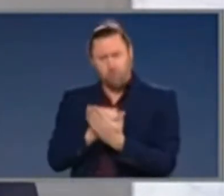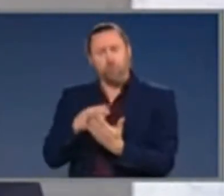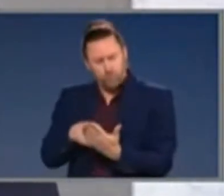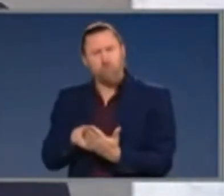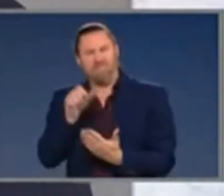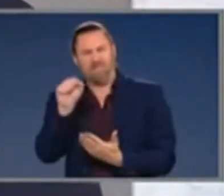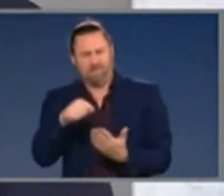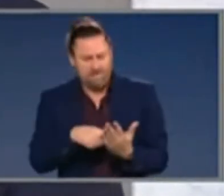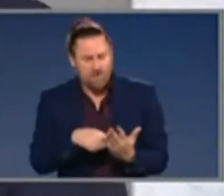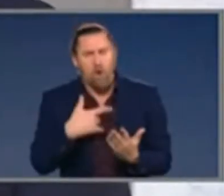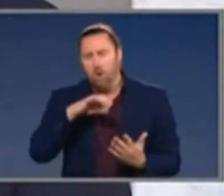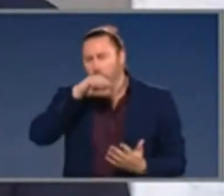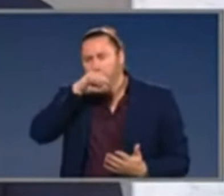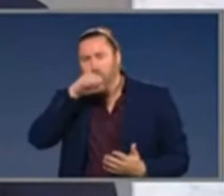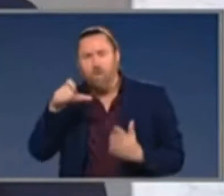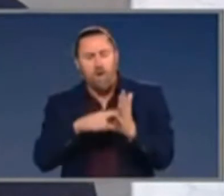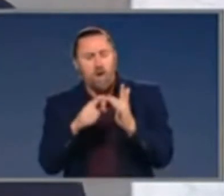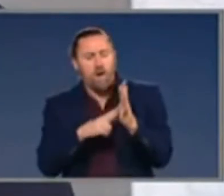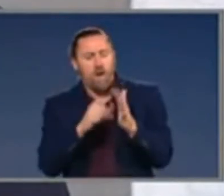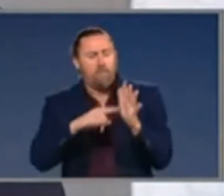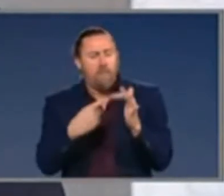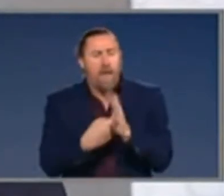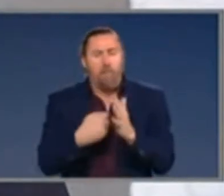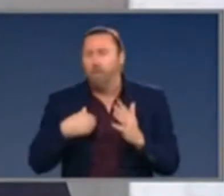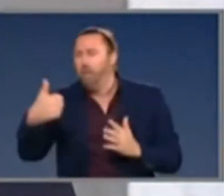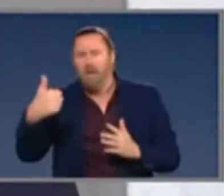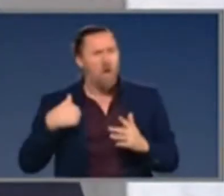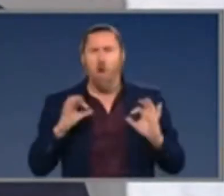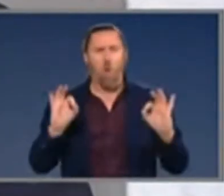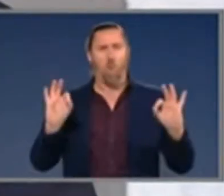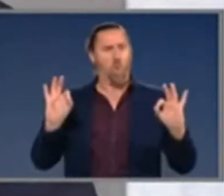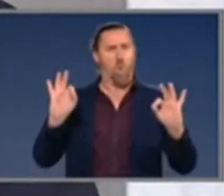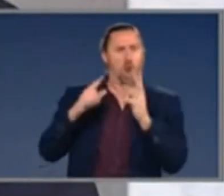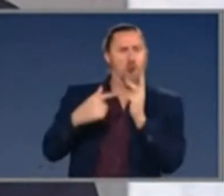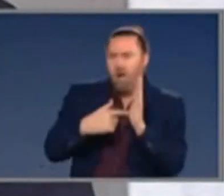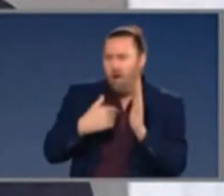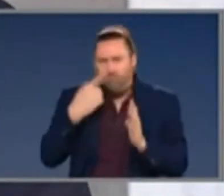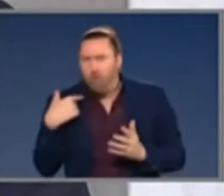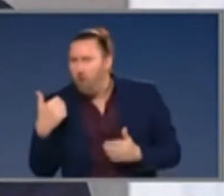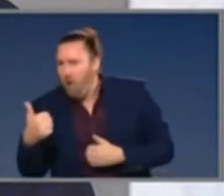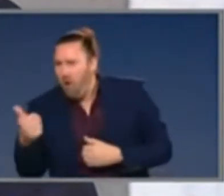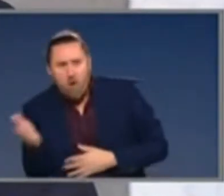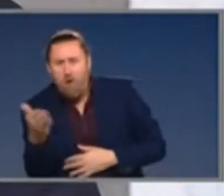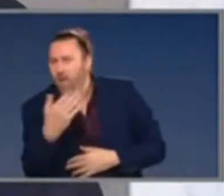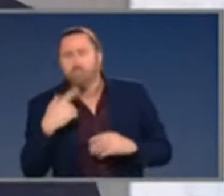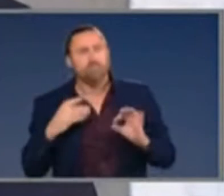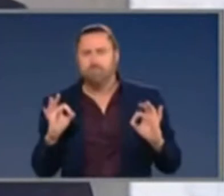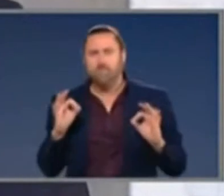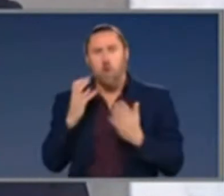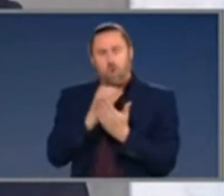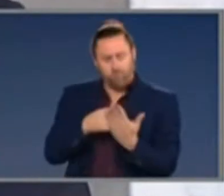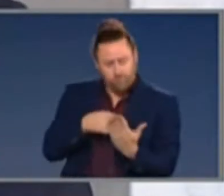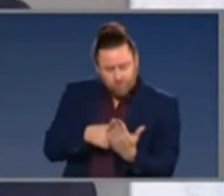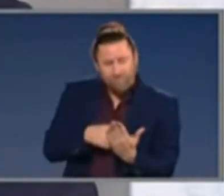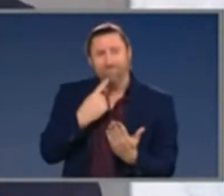not done in aid of Mr Palmer in any way, shape or form, in no way at all. I warned the